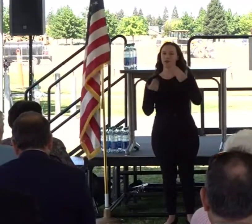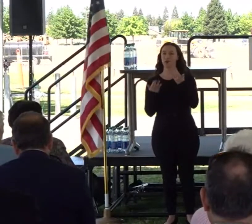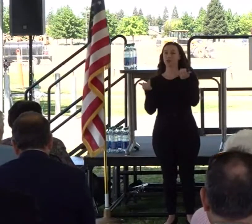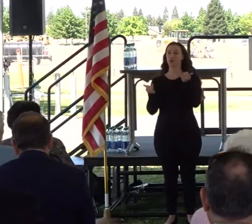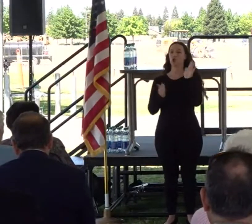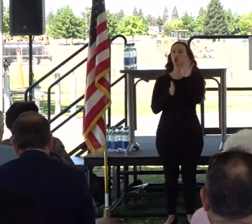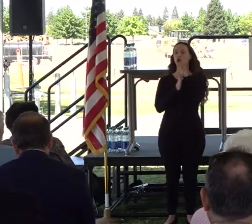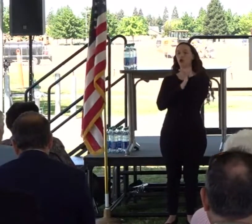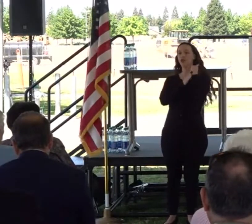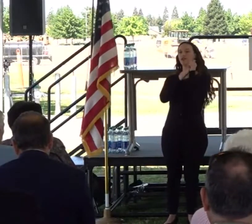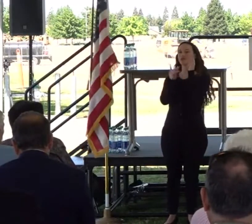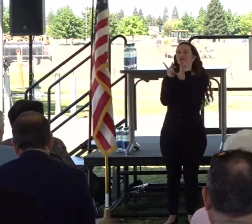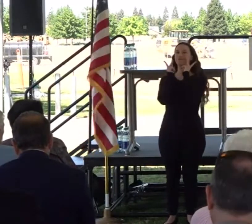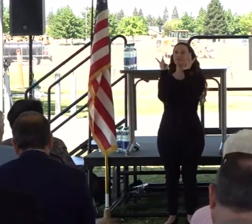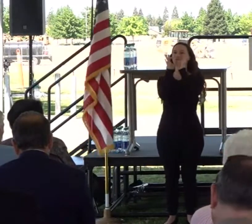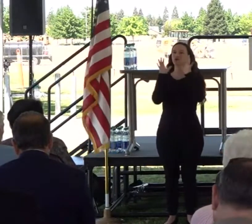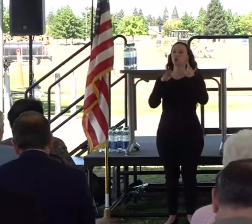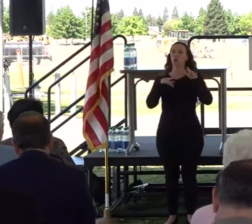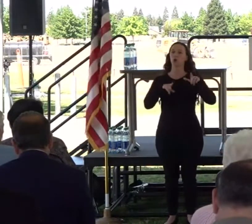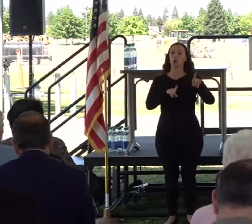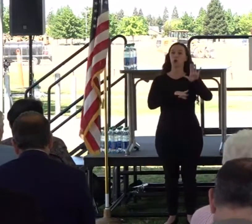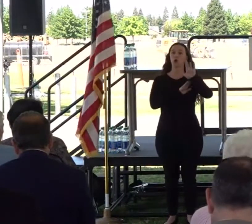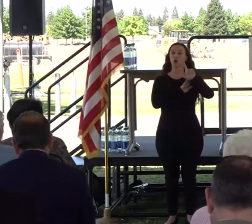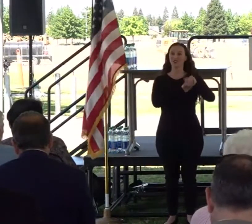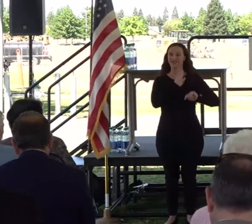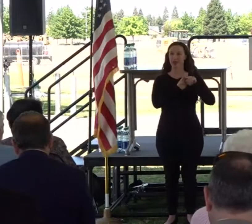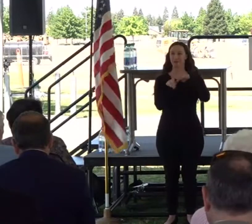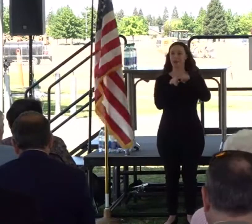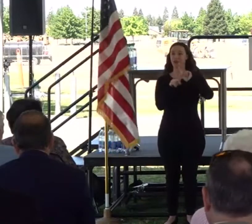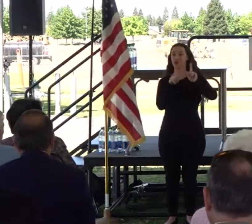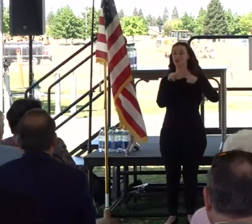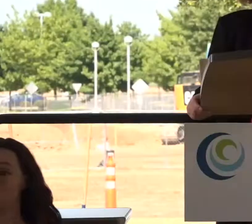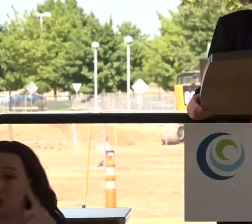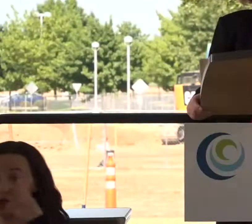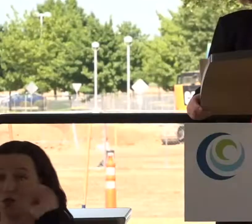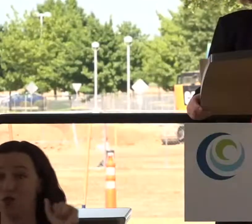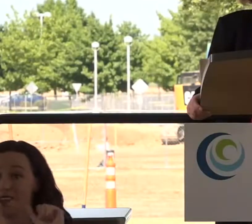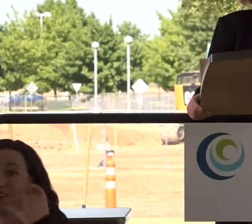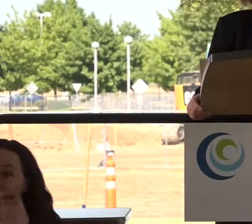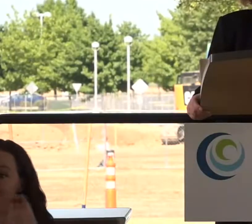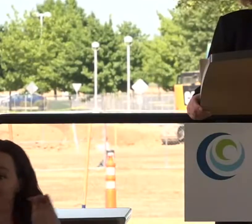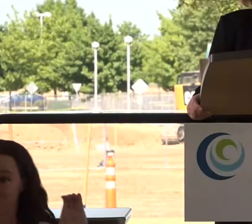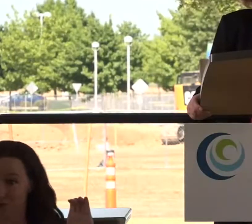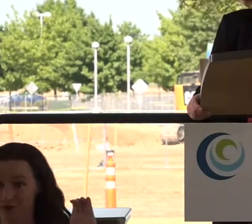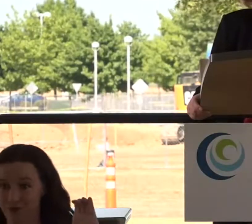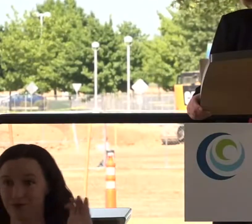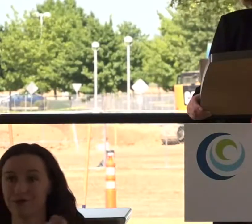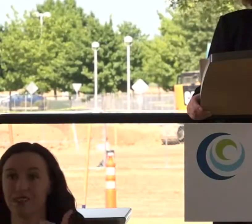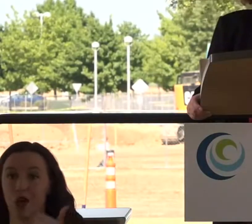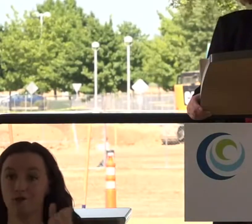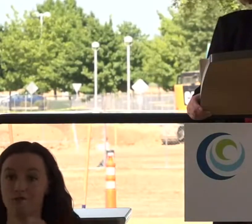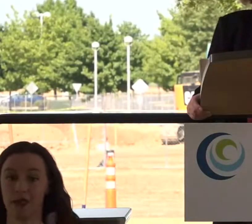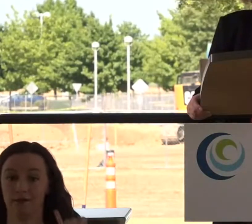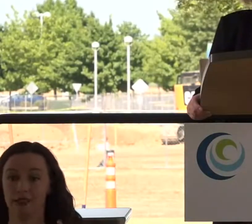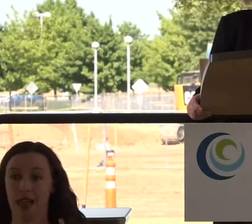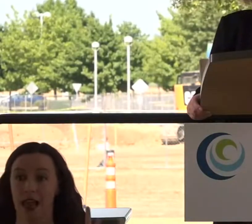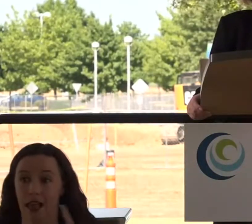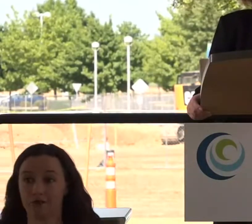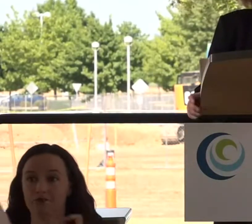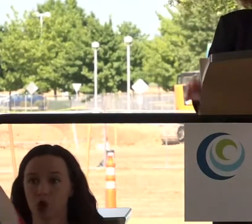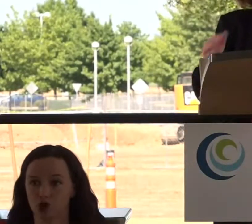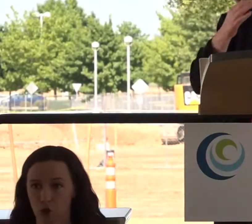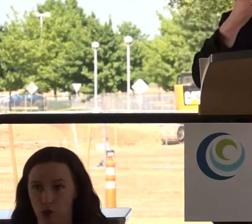Her leadership and vision during her time as the first president of Clovis Community College helped make this day